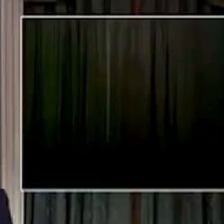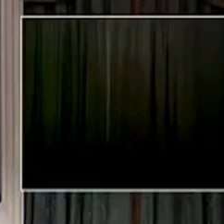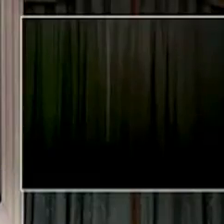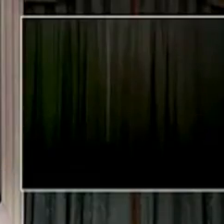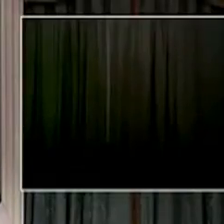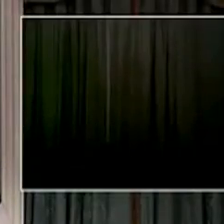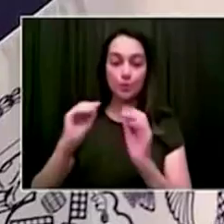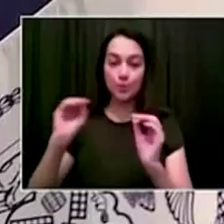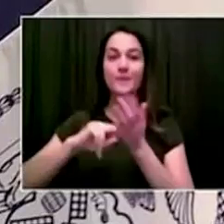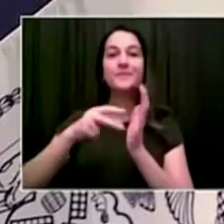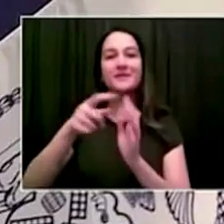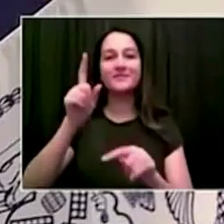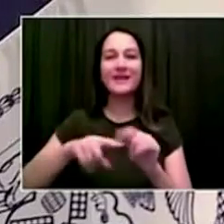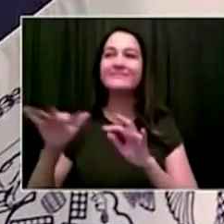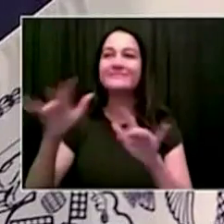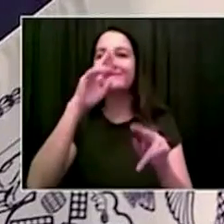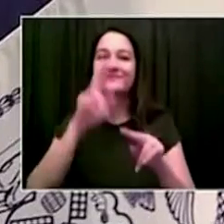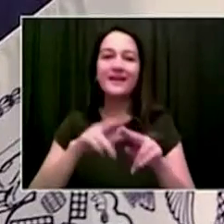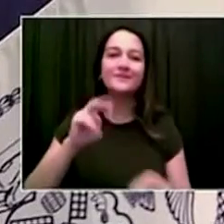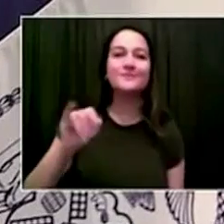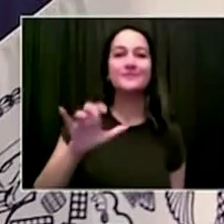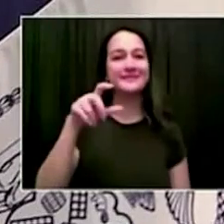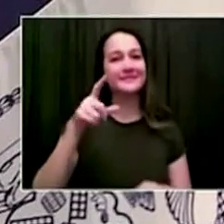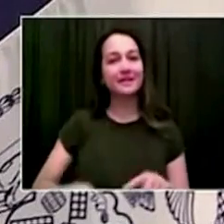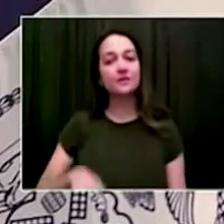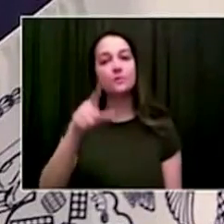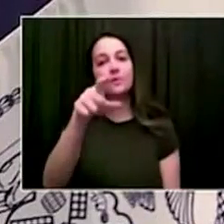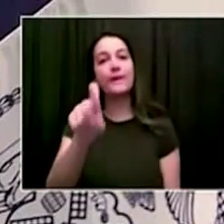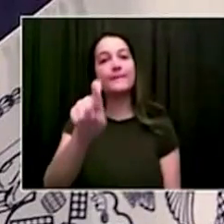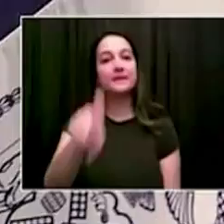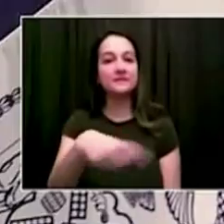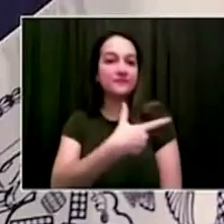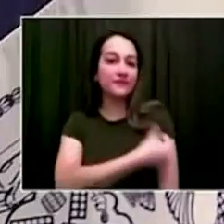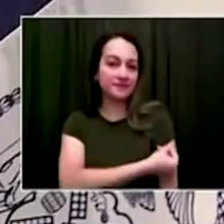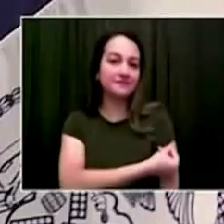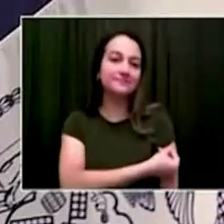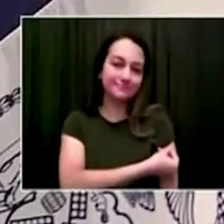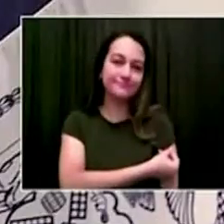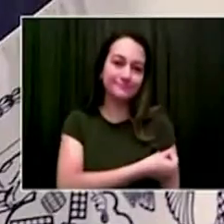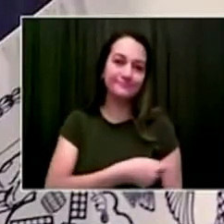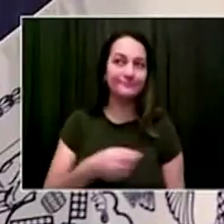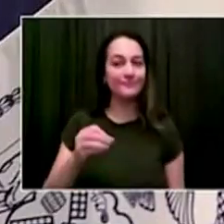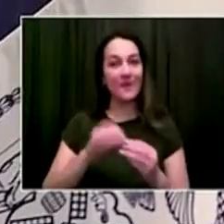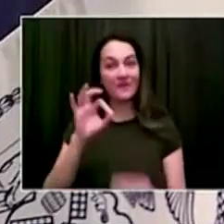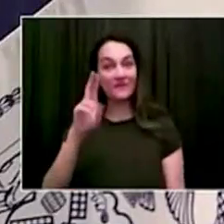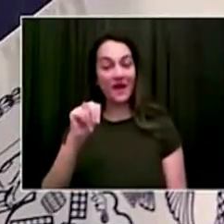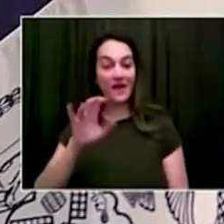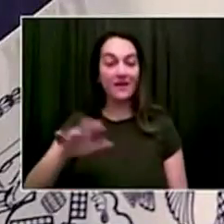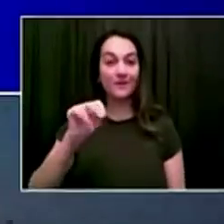13th. The key to NYC pass will be a first in the nation approach. It will